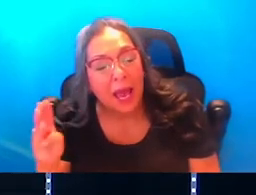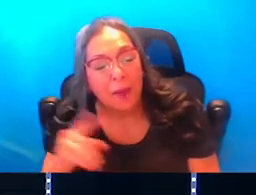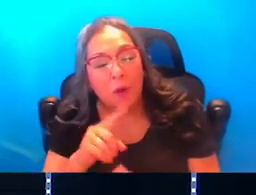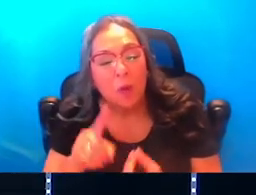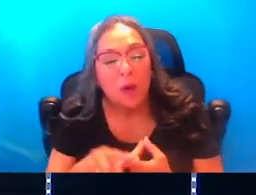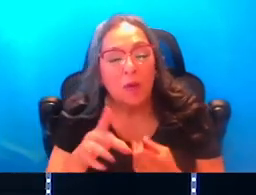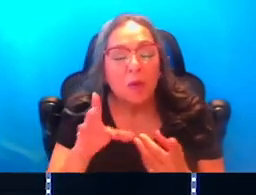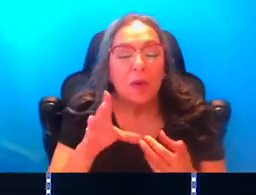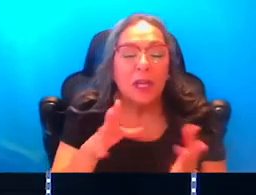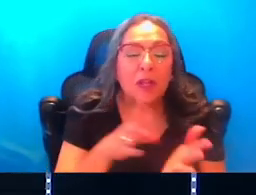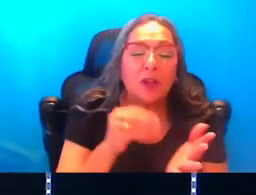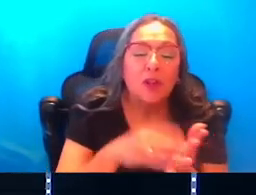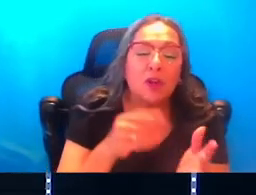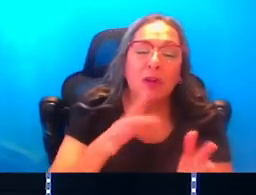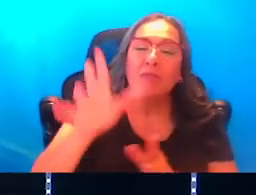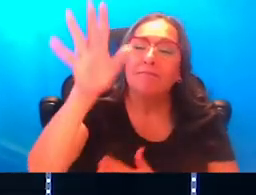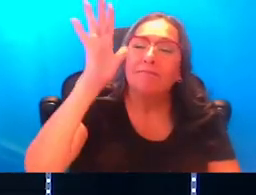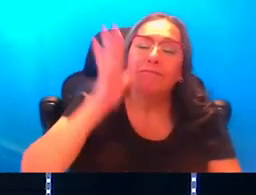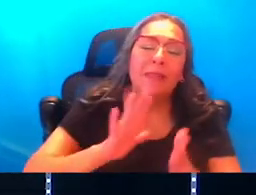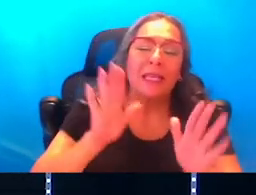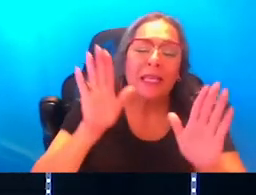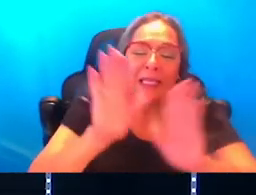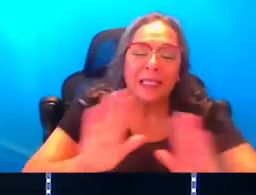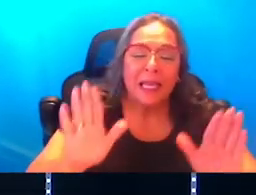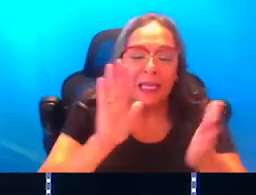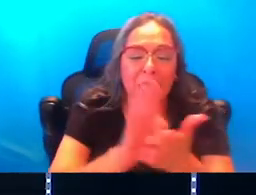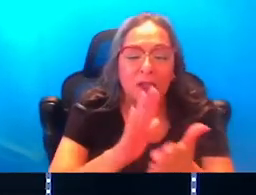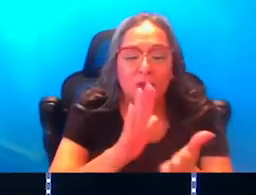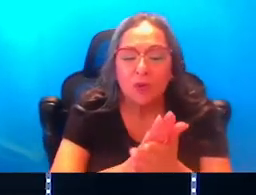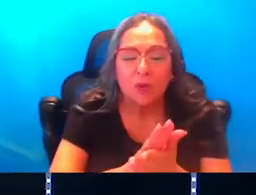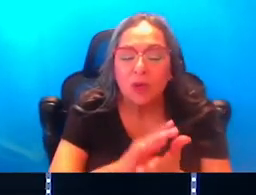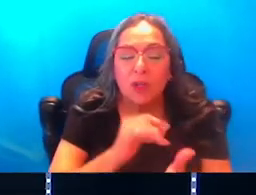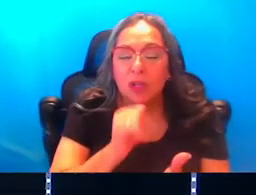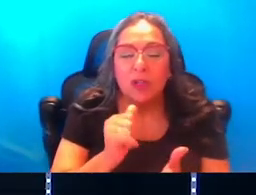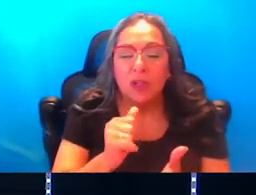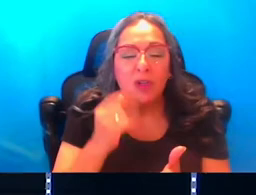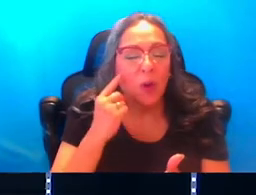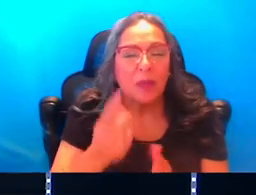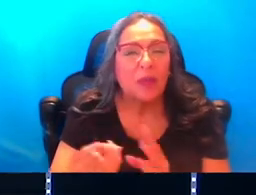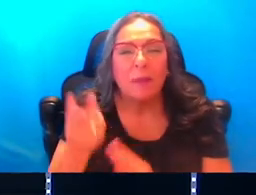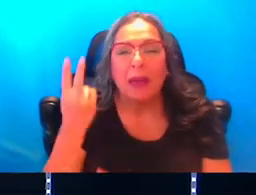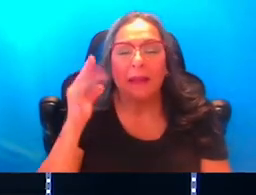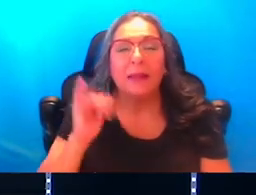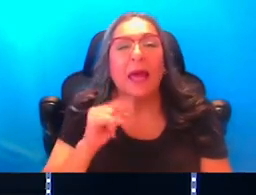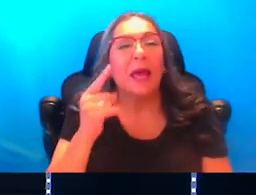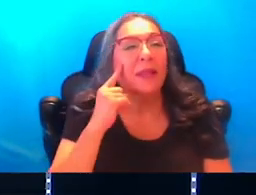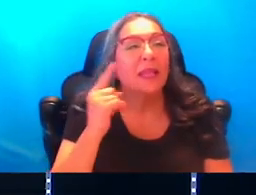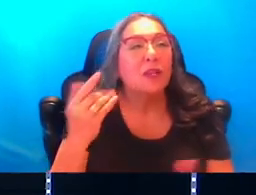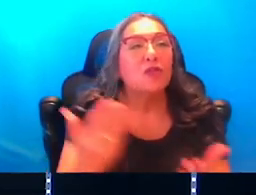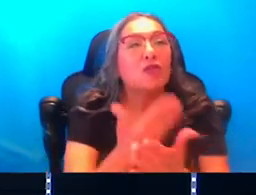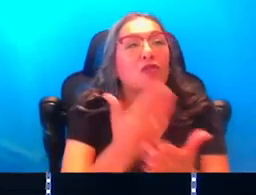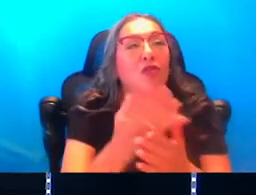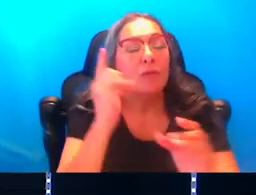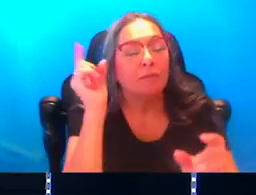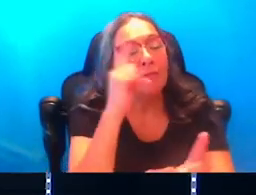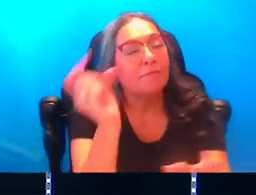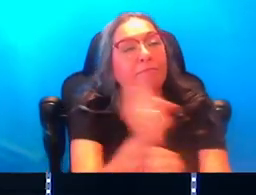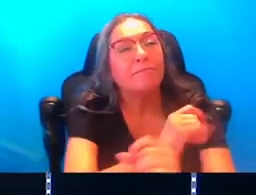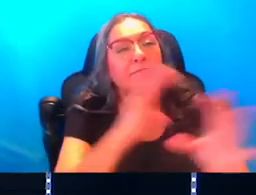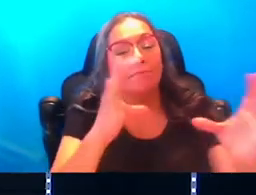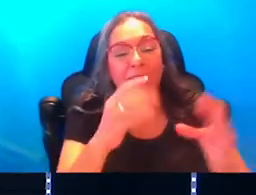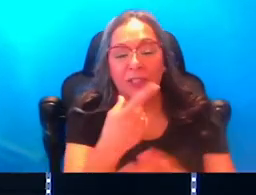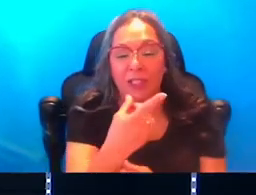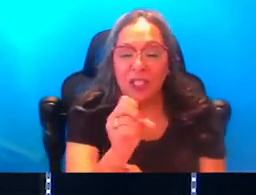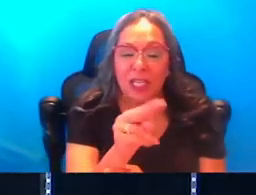Don't do that today. I want you to see Abraham fresh and see Rahab. So let's dive in. Genesis 15,